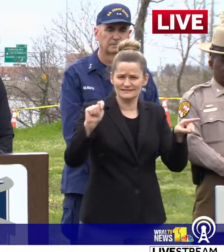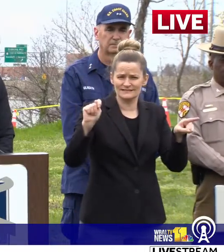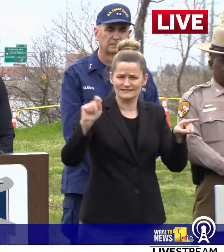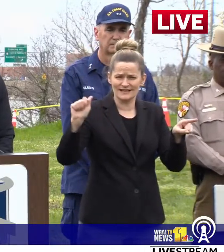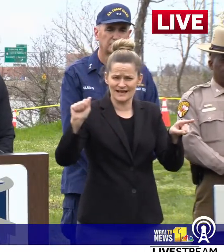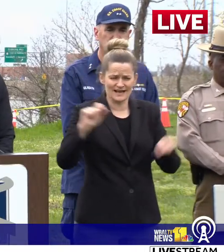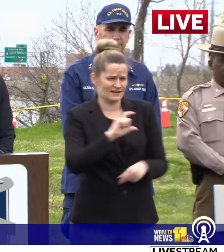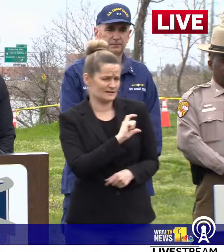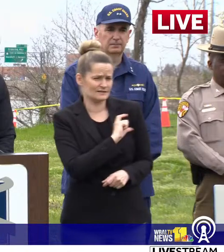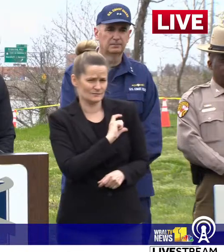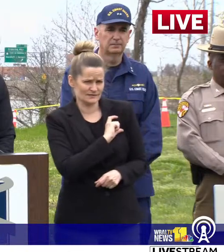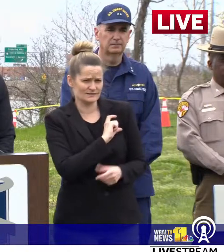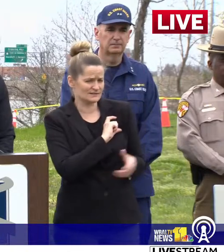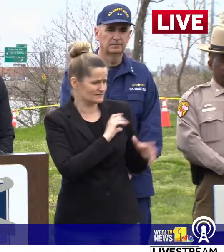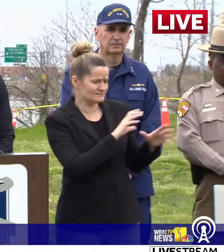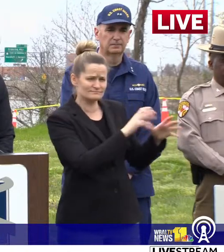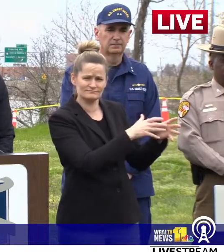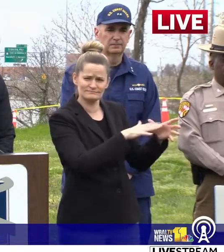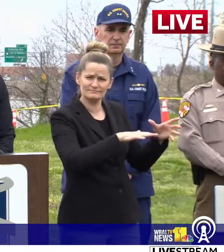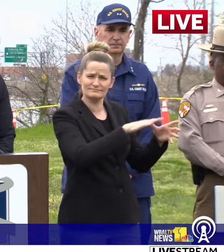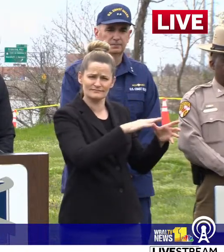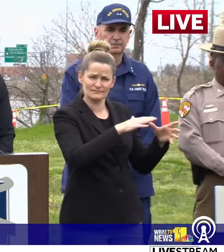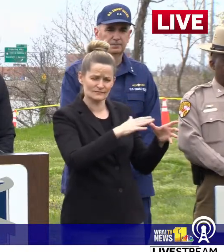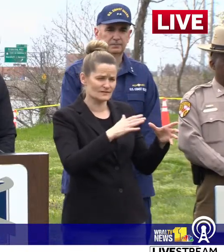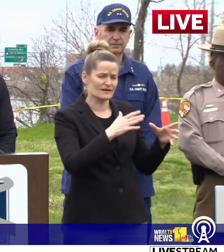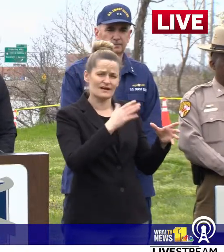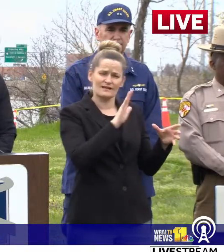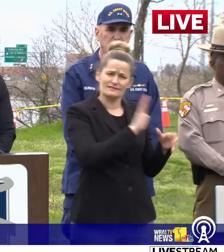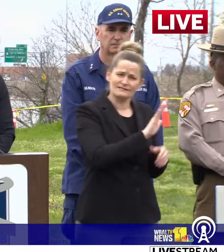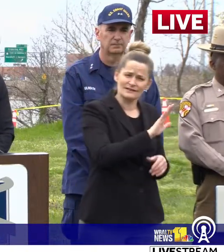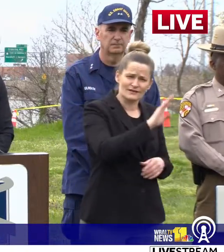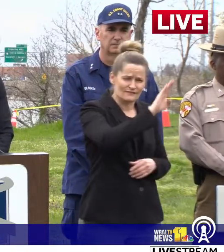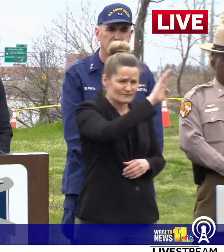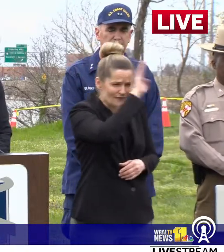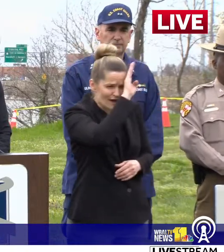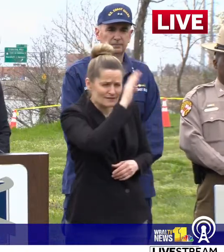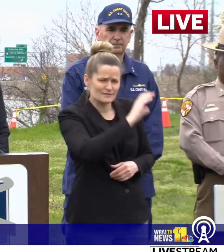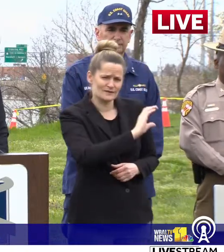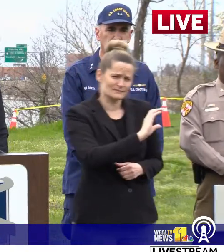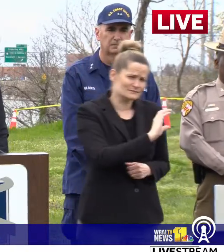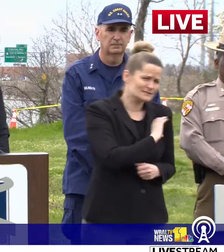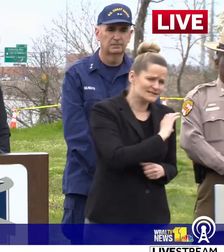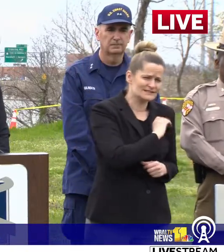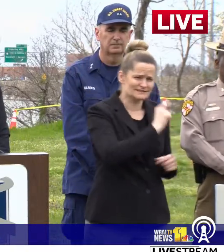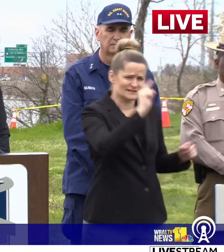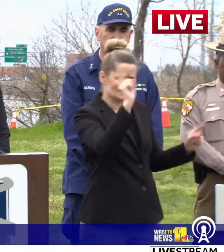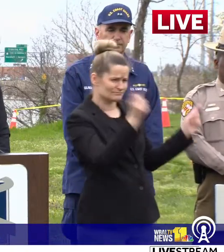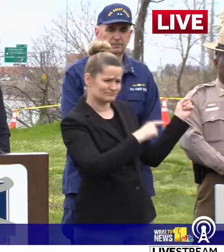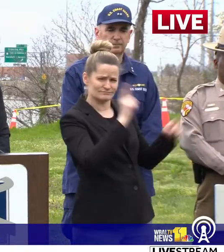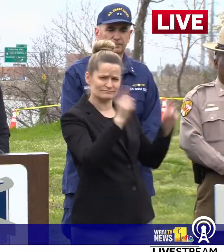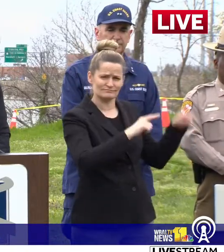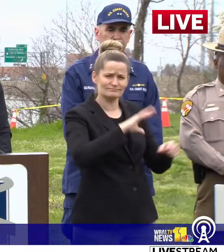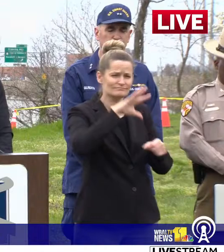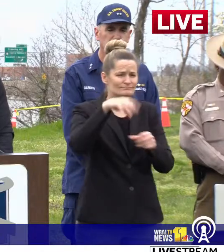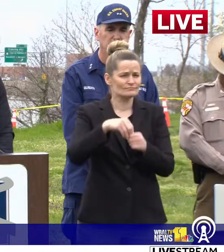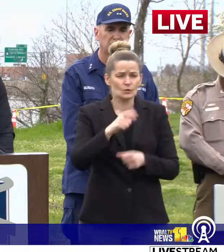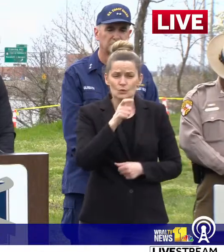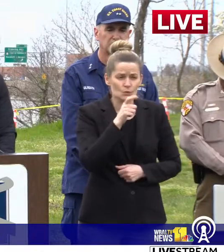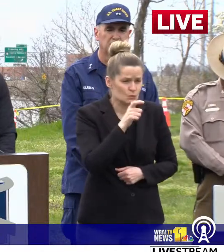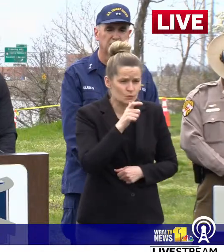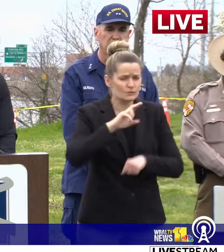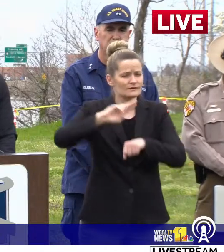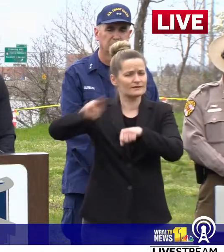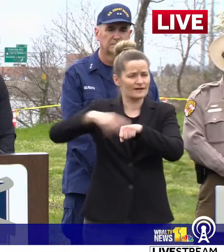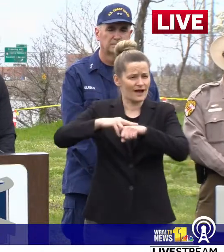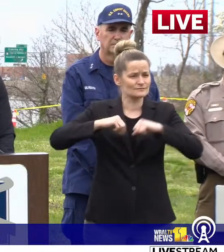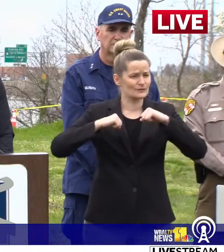of our first responders, including the extraordinary men and women of our National Guard. This place